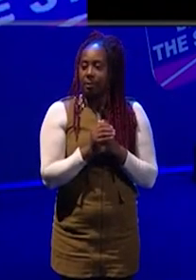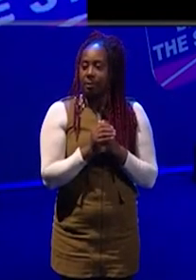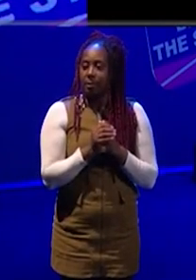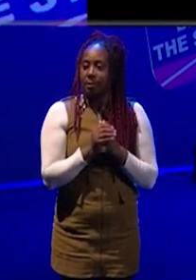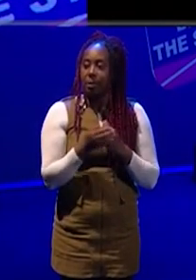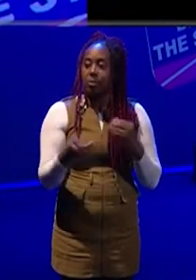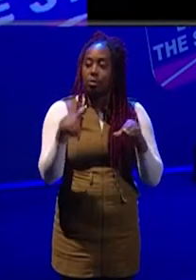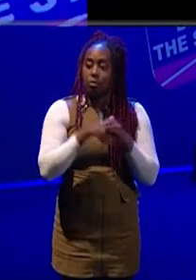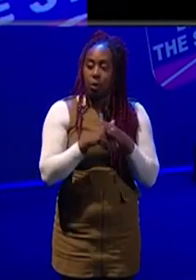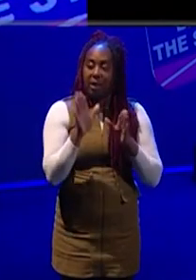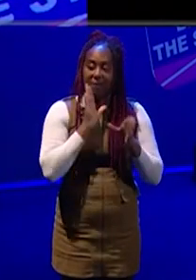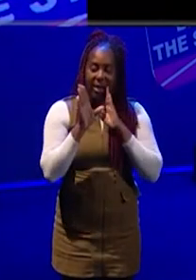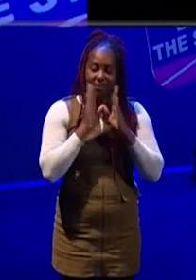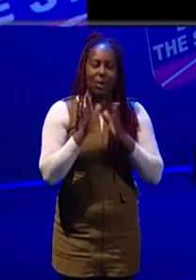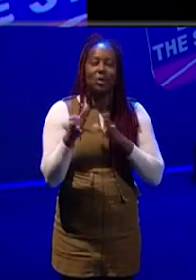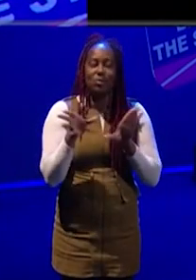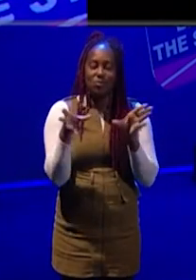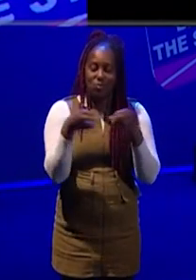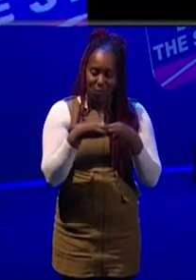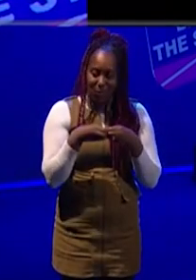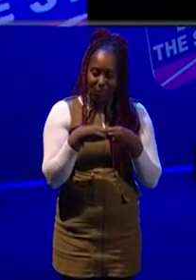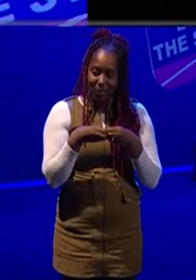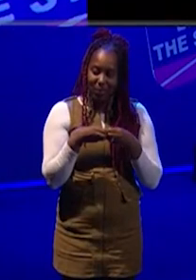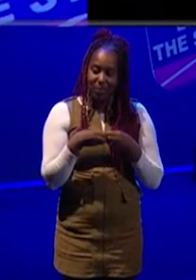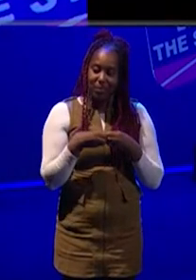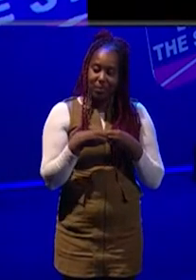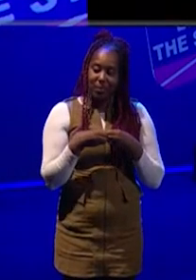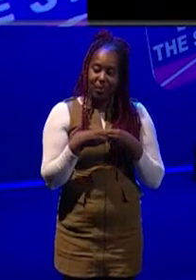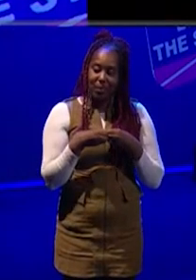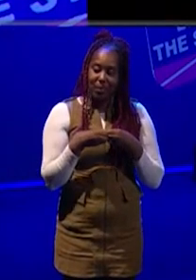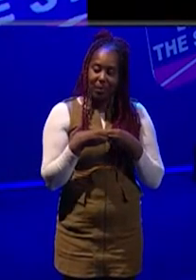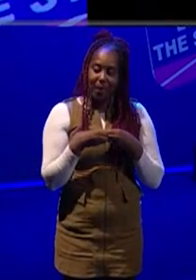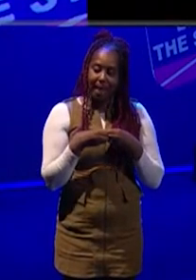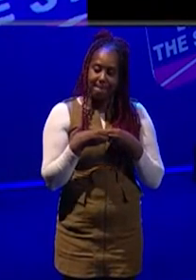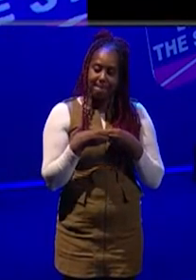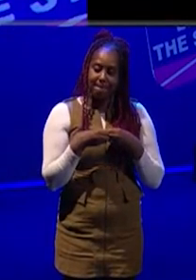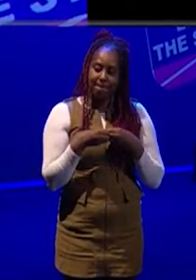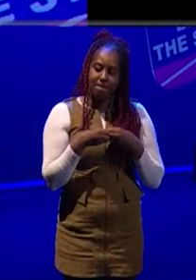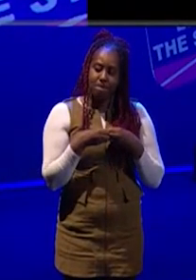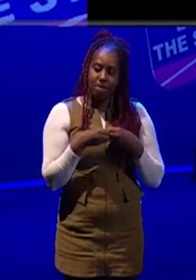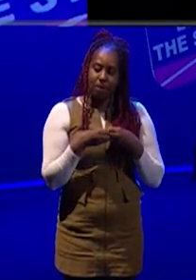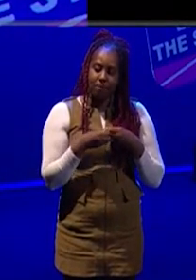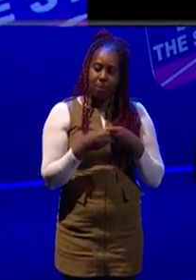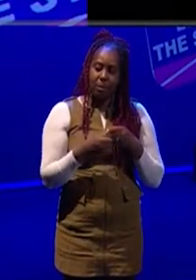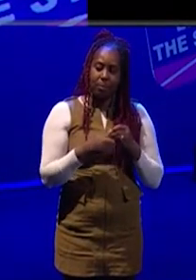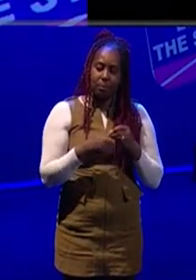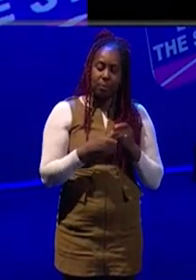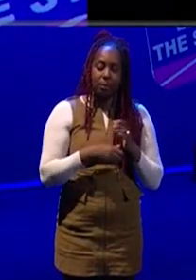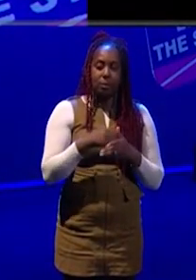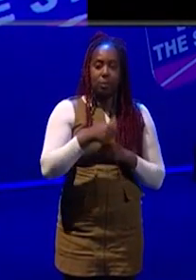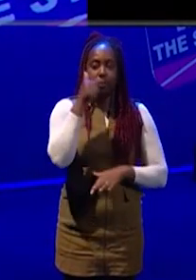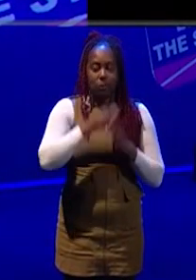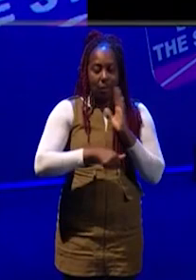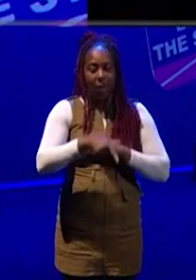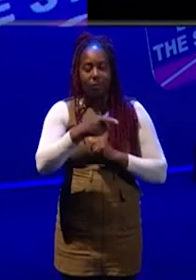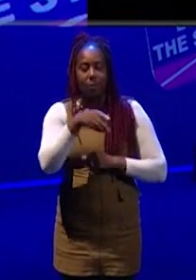that it wouldn't, but I wouldn't be pushed to do that and to cross boundaries and to learn from everyone else and see how they're dealing